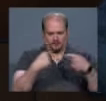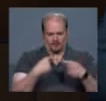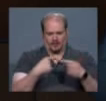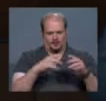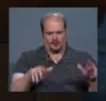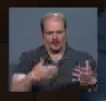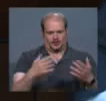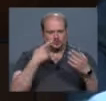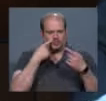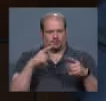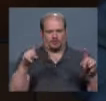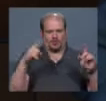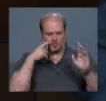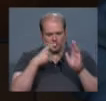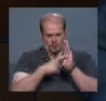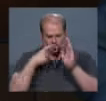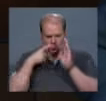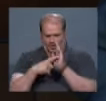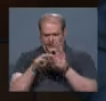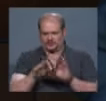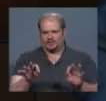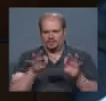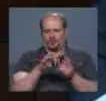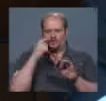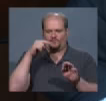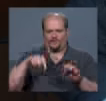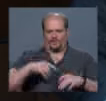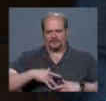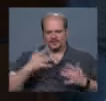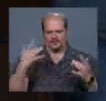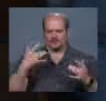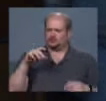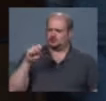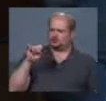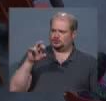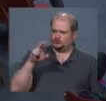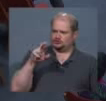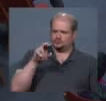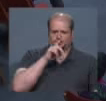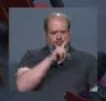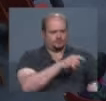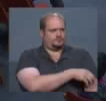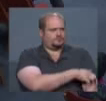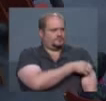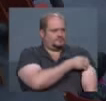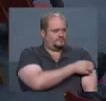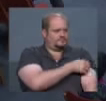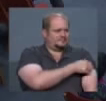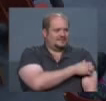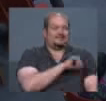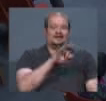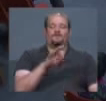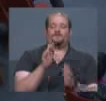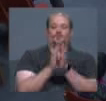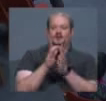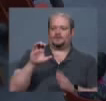issue a proclamation recognizing the importance of this occasion. Sir. And if you'd ask them to come